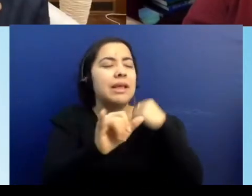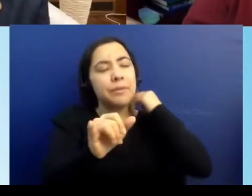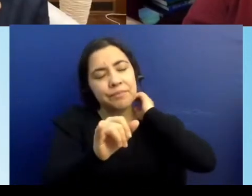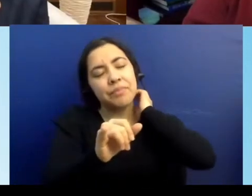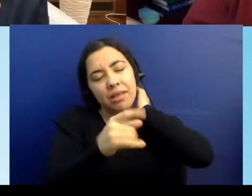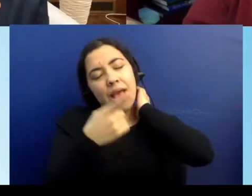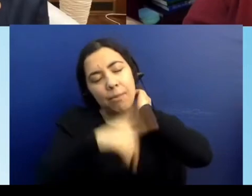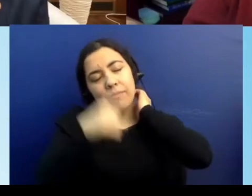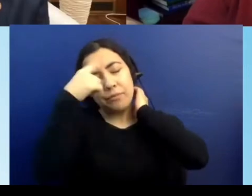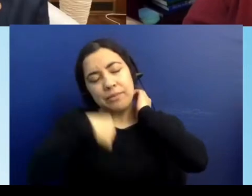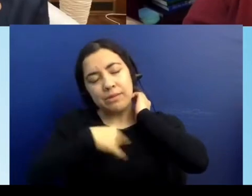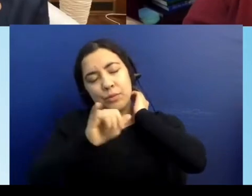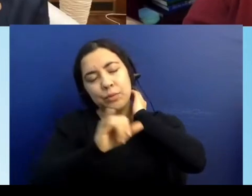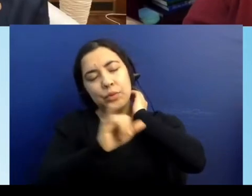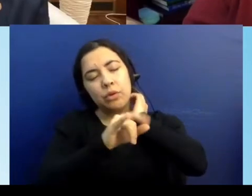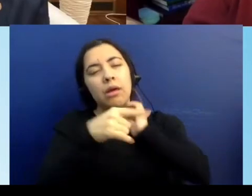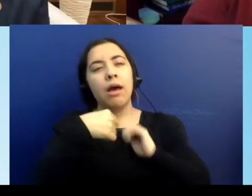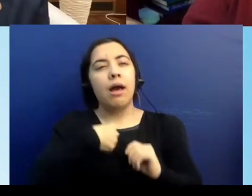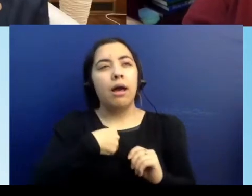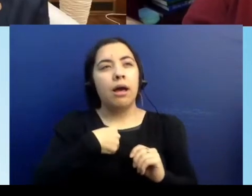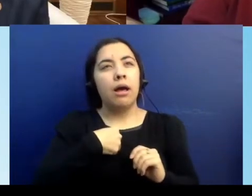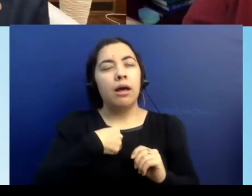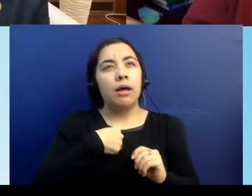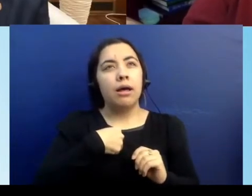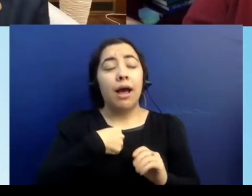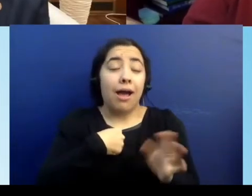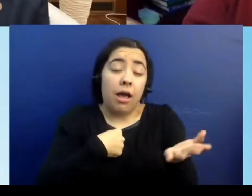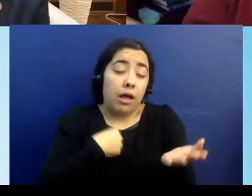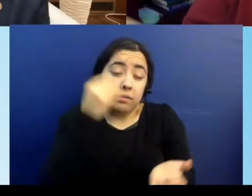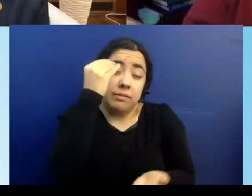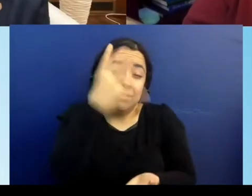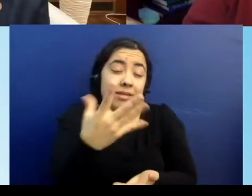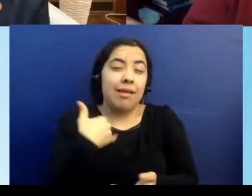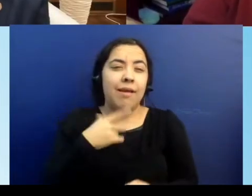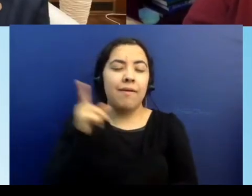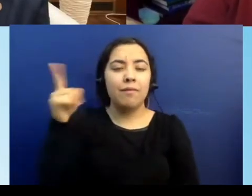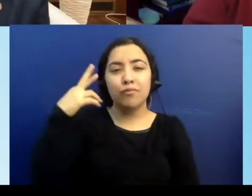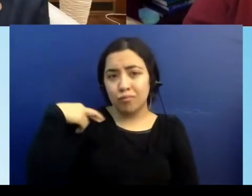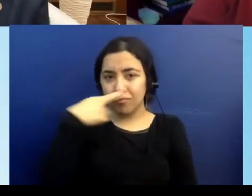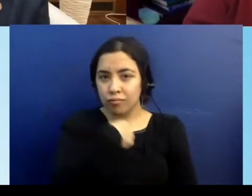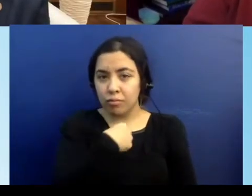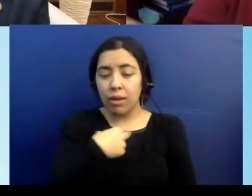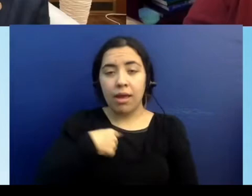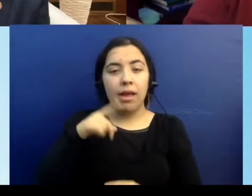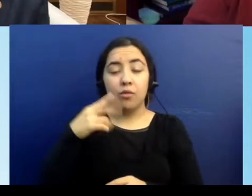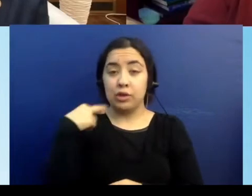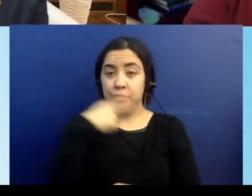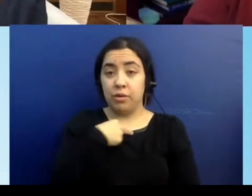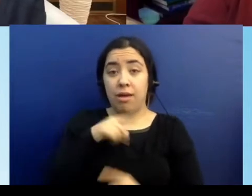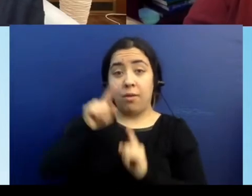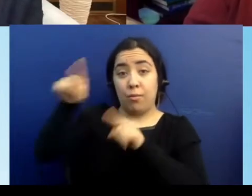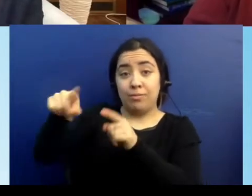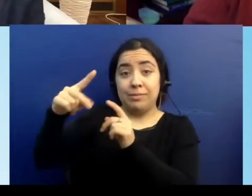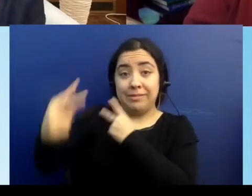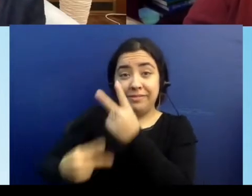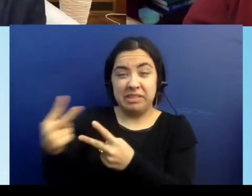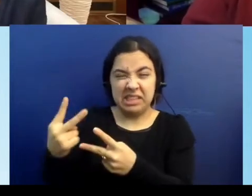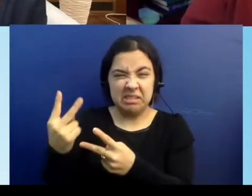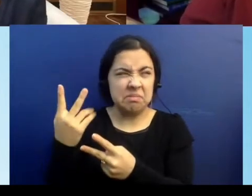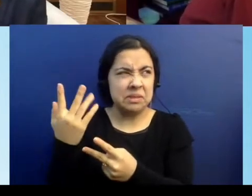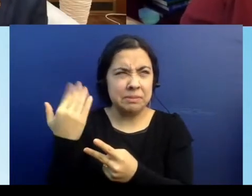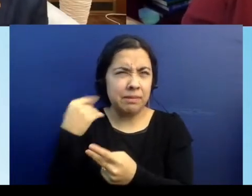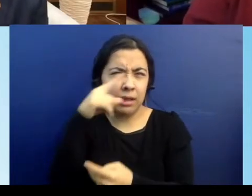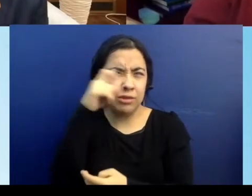and I was, you know, I'll just tell you that there was a restaurant I went to visit during the summer, you know, when we